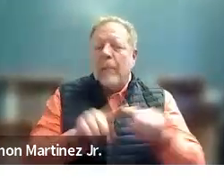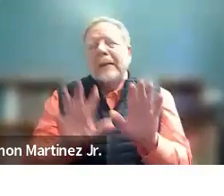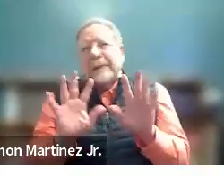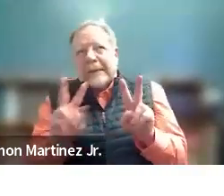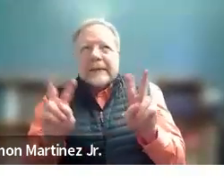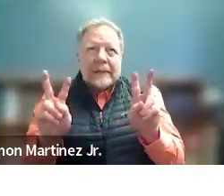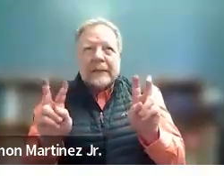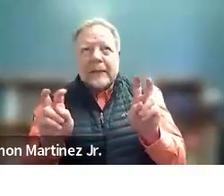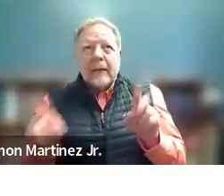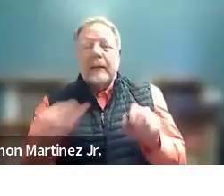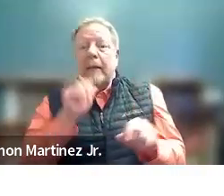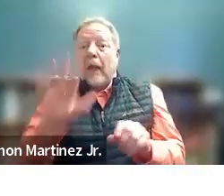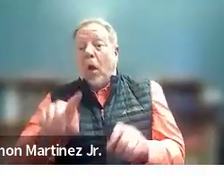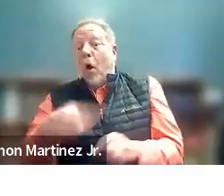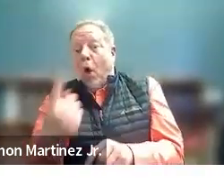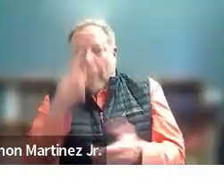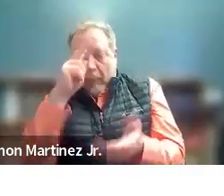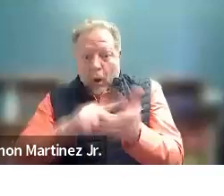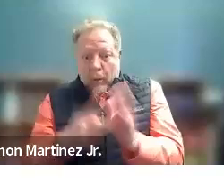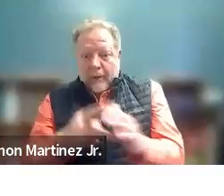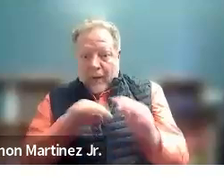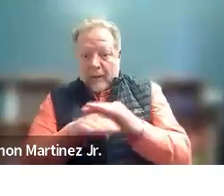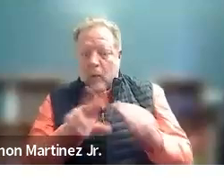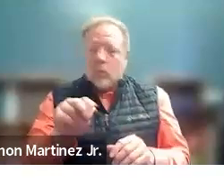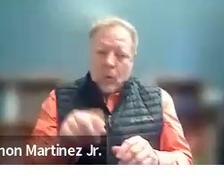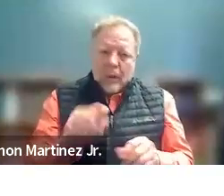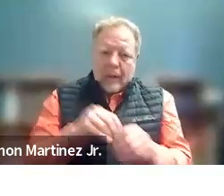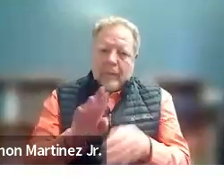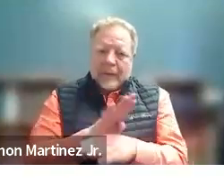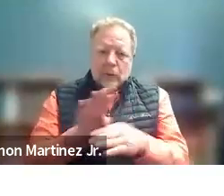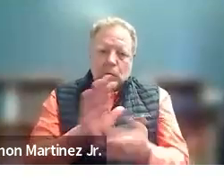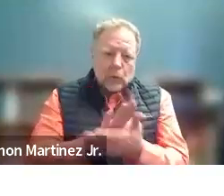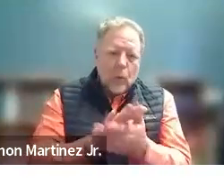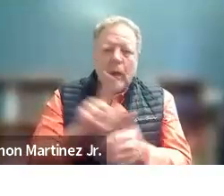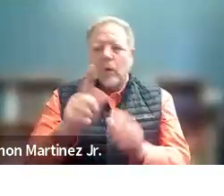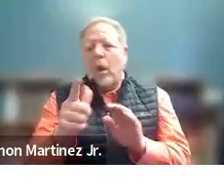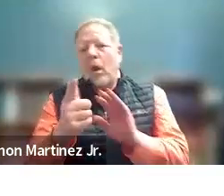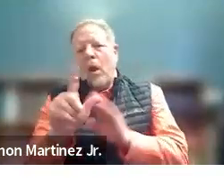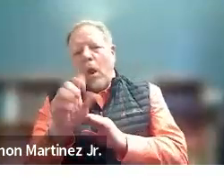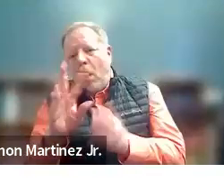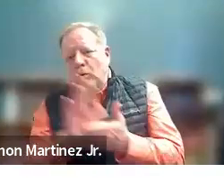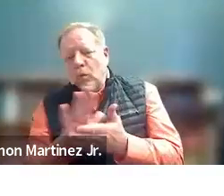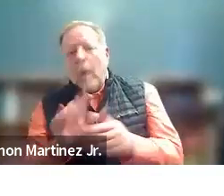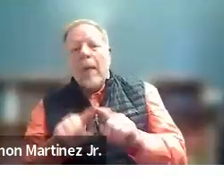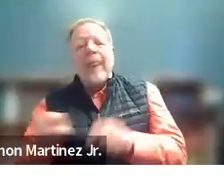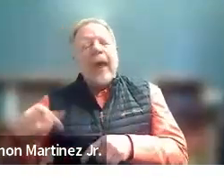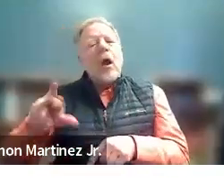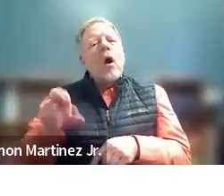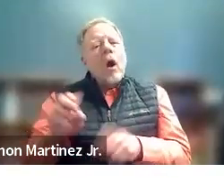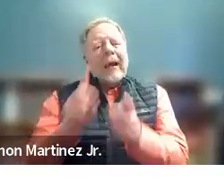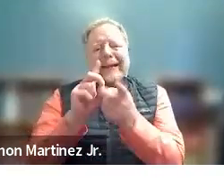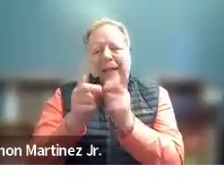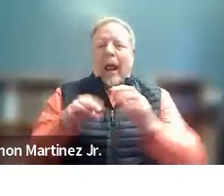that. It's not their dedicated one purpose, like in the business school or at the law school, but they are our